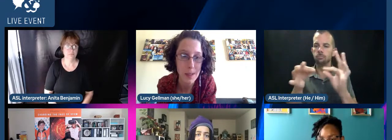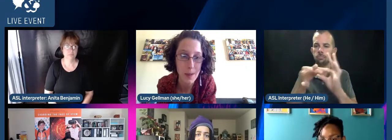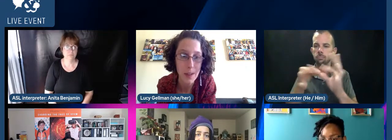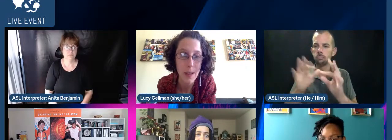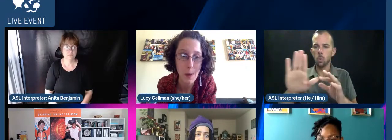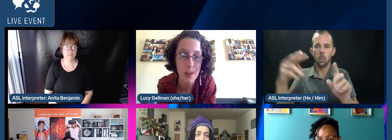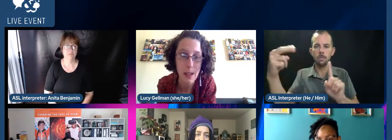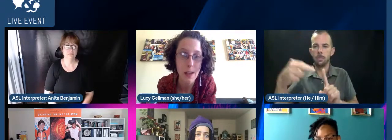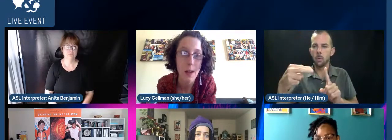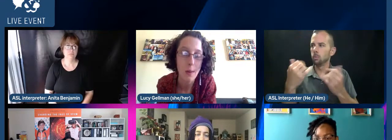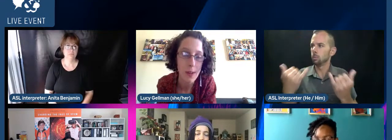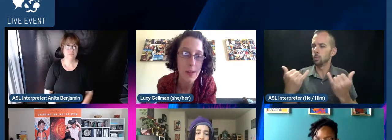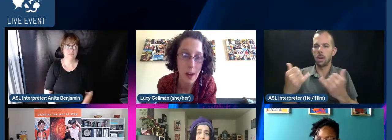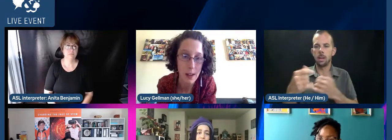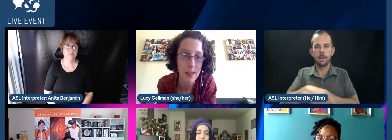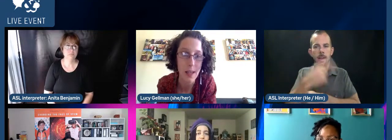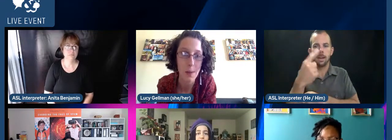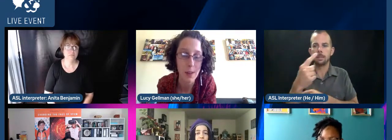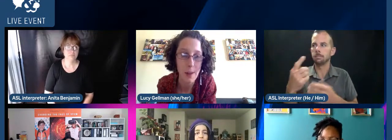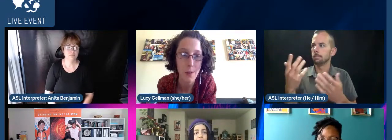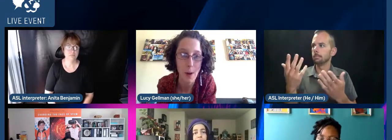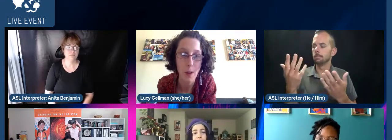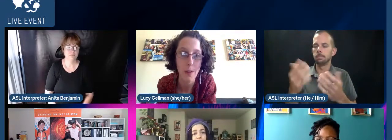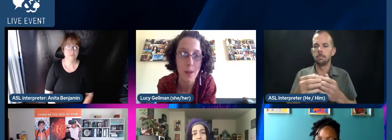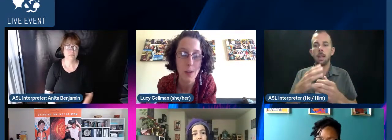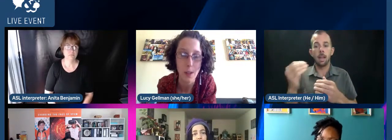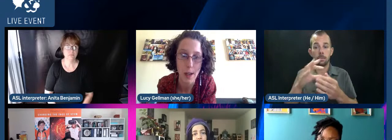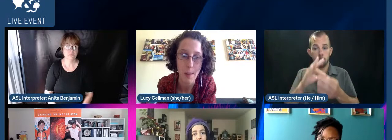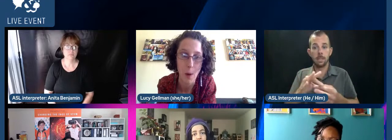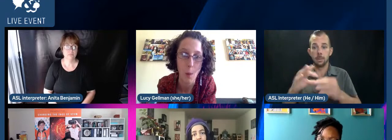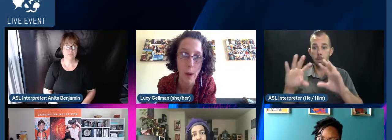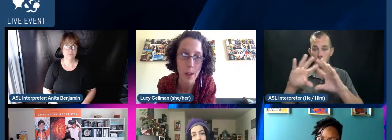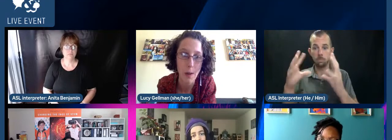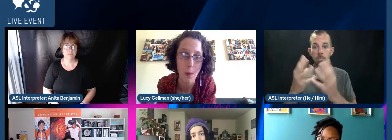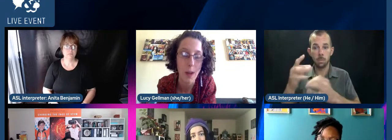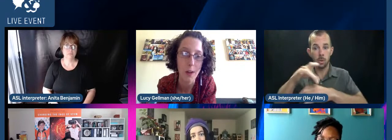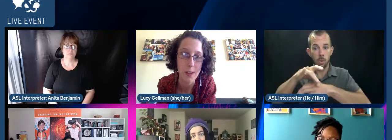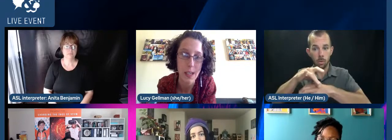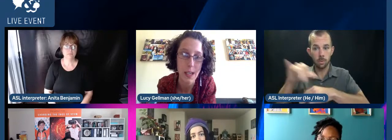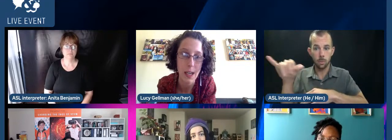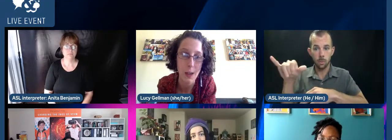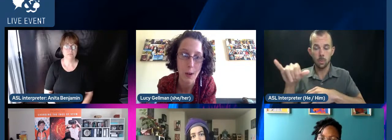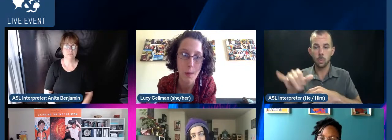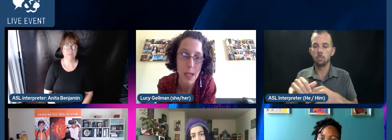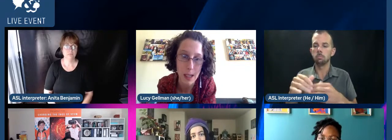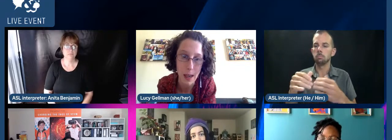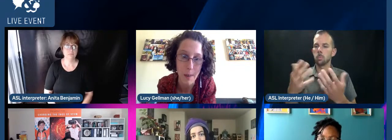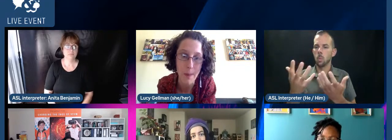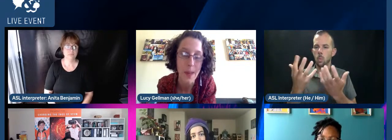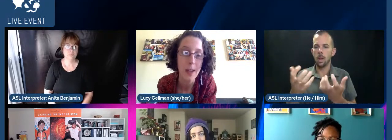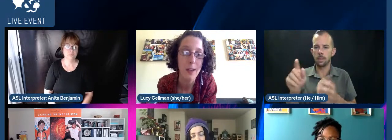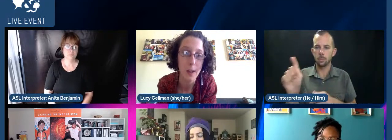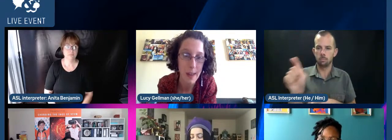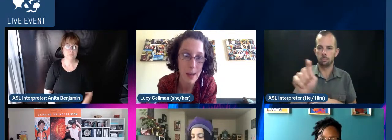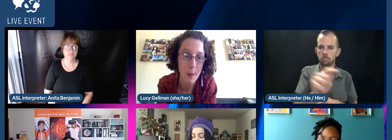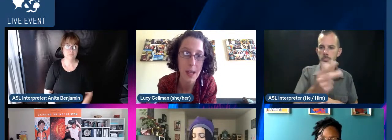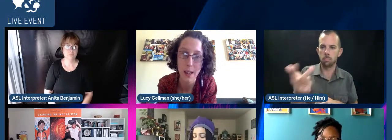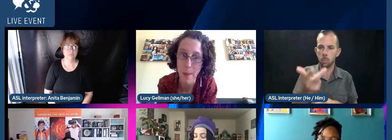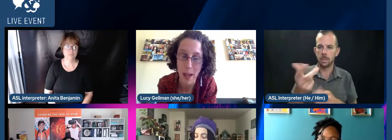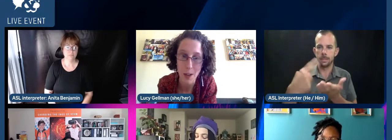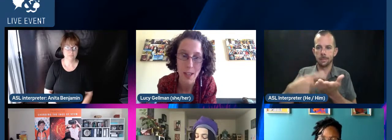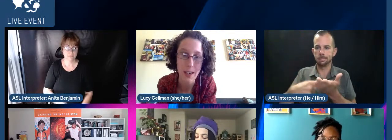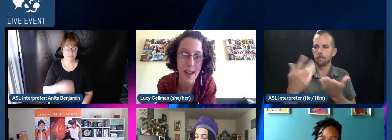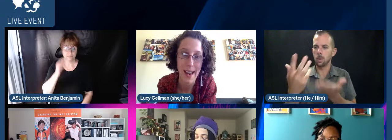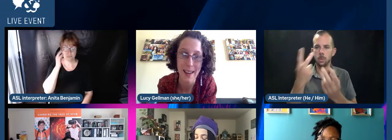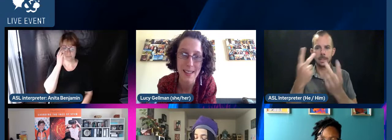and specifically within the arts. And I would love for all of you to talk about what you're seeing in your medium, so then we